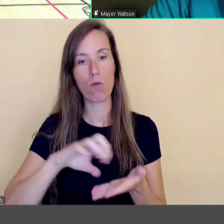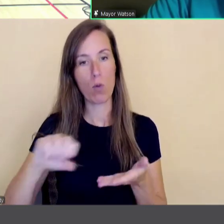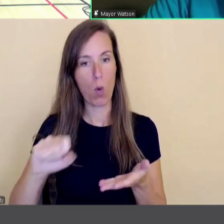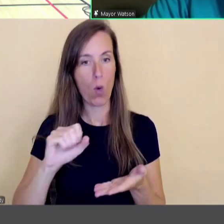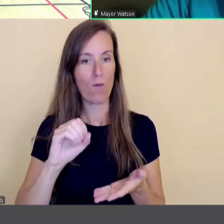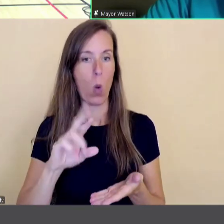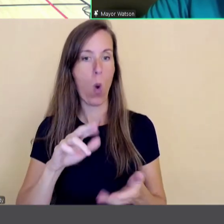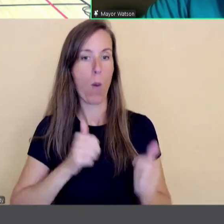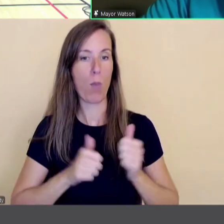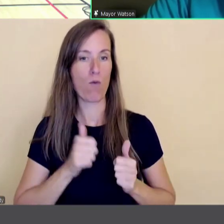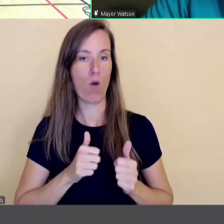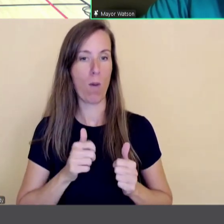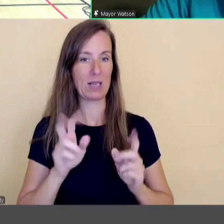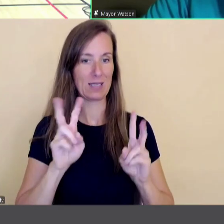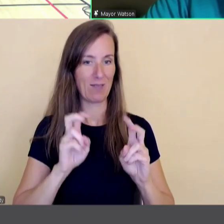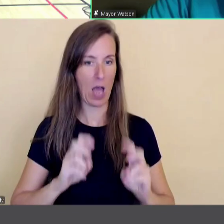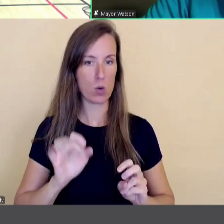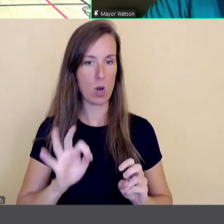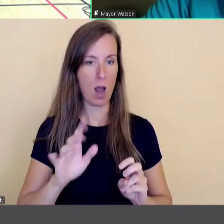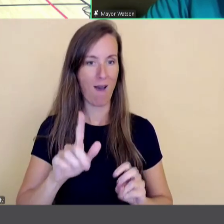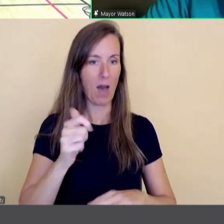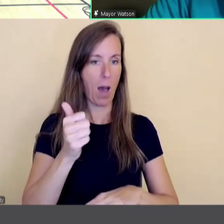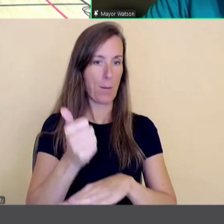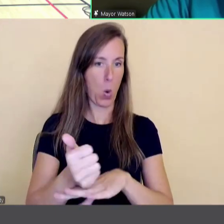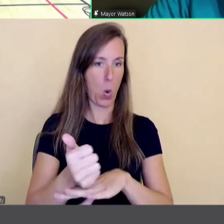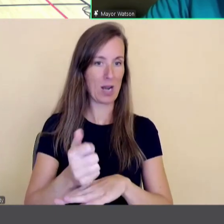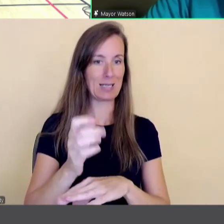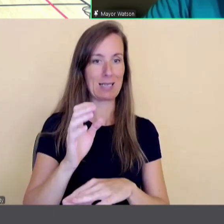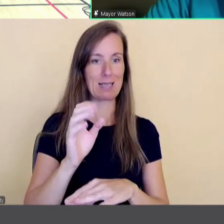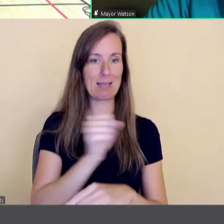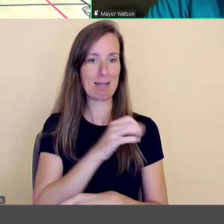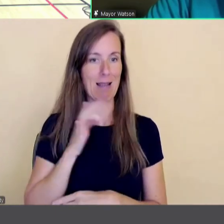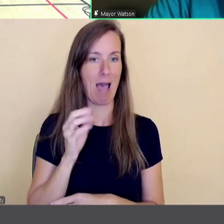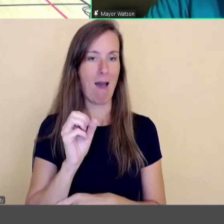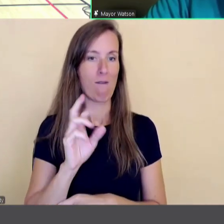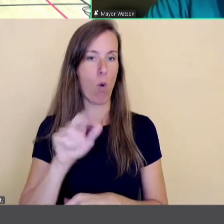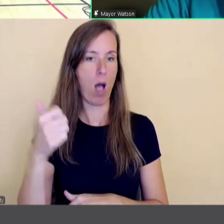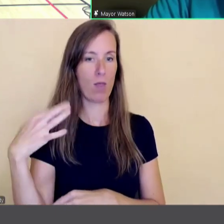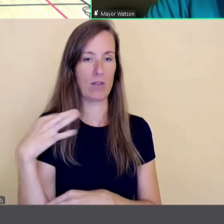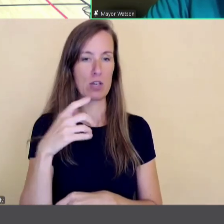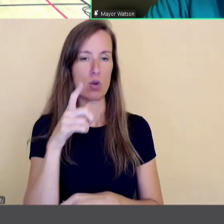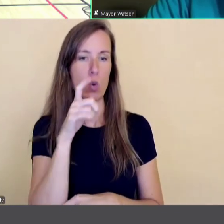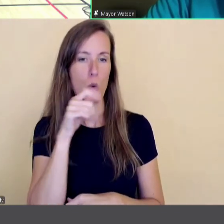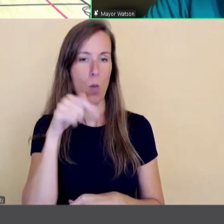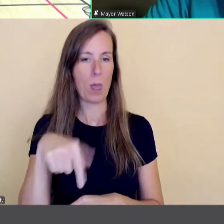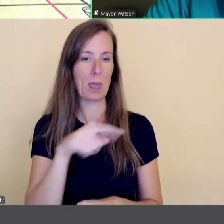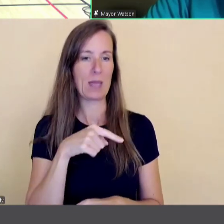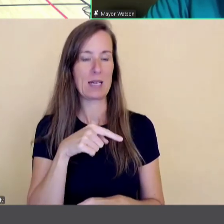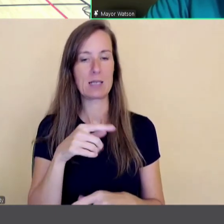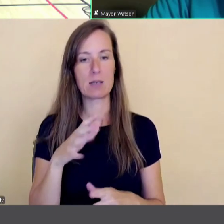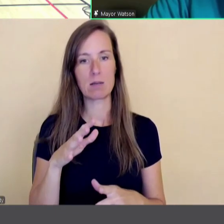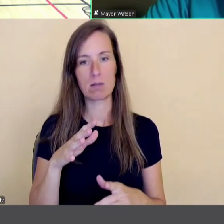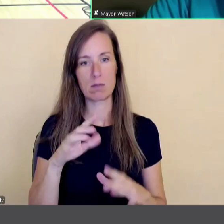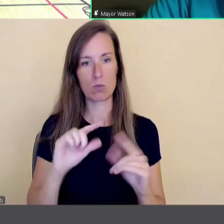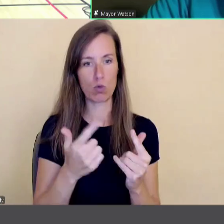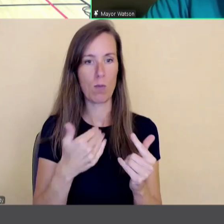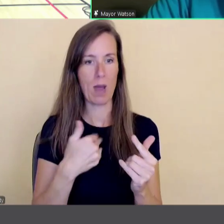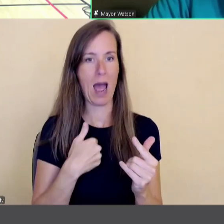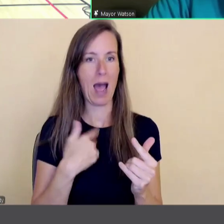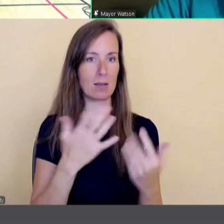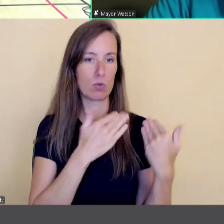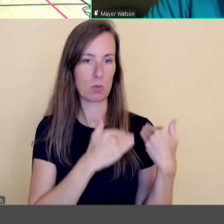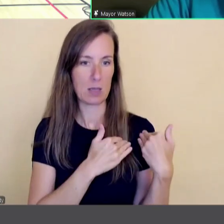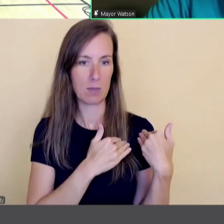officials over whom this public body has jurisdiction, or any other personnel matter that affects one or